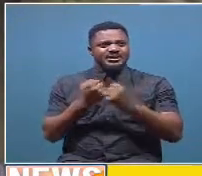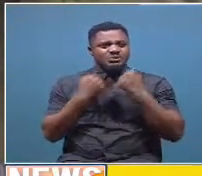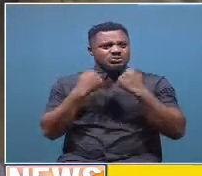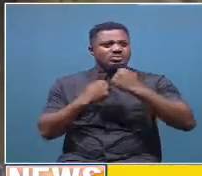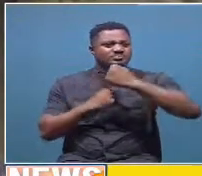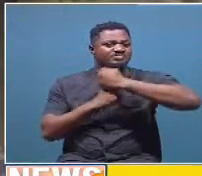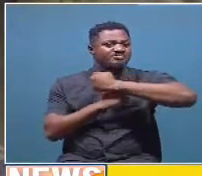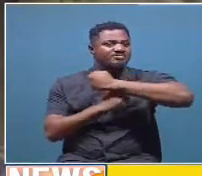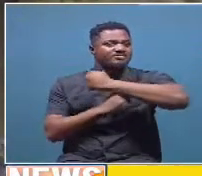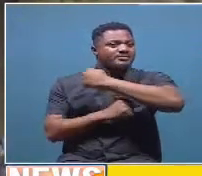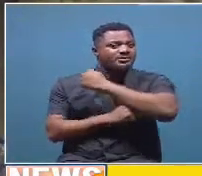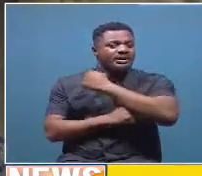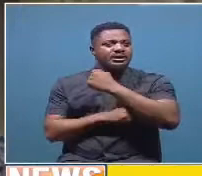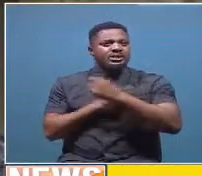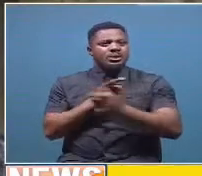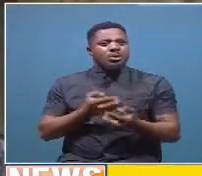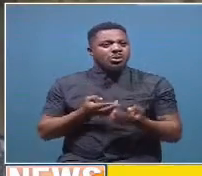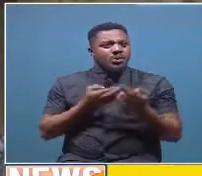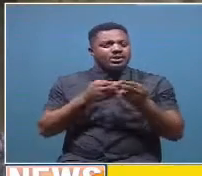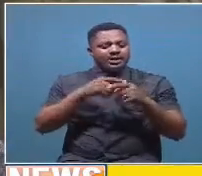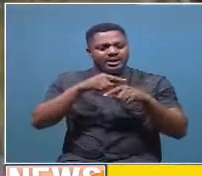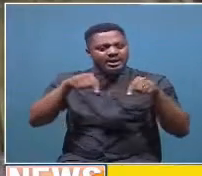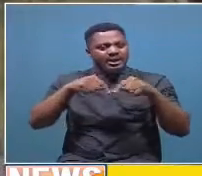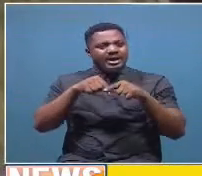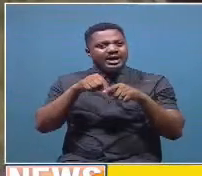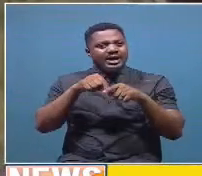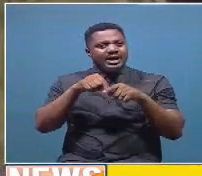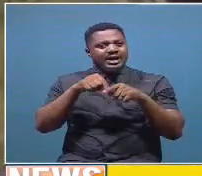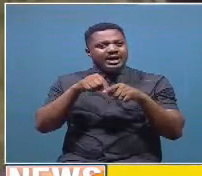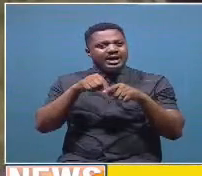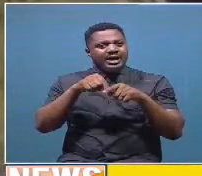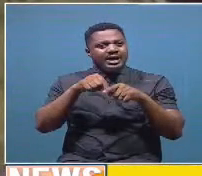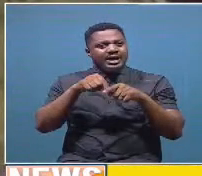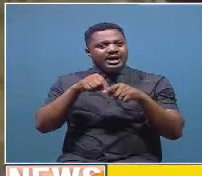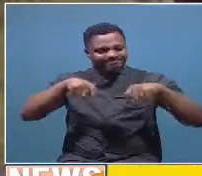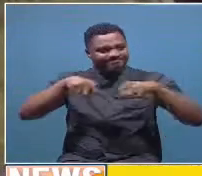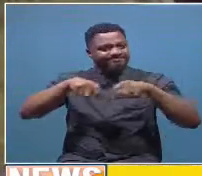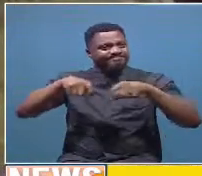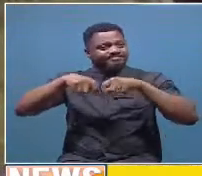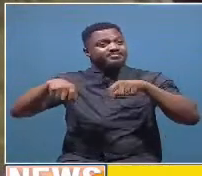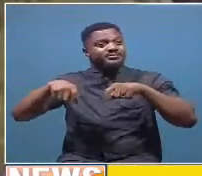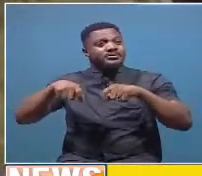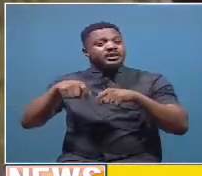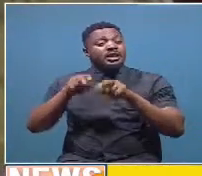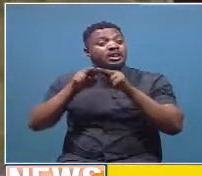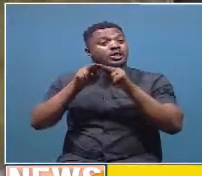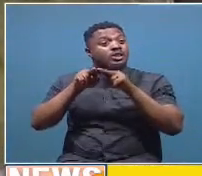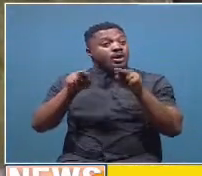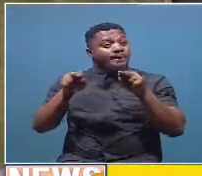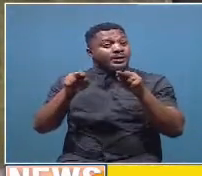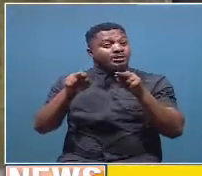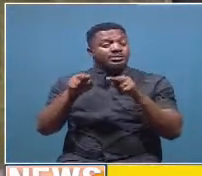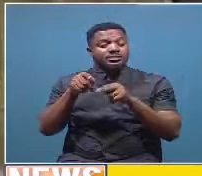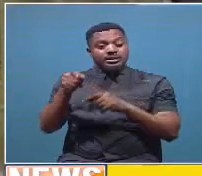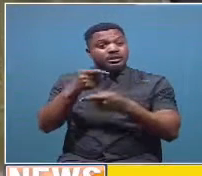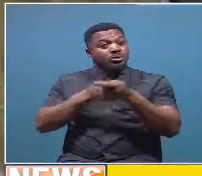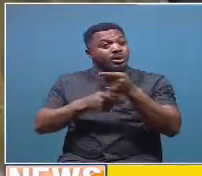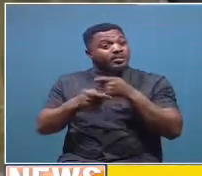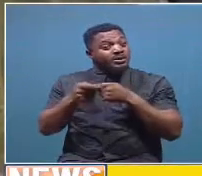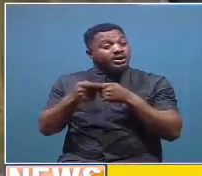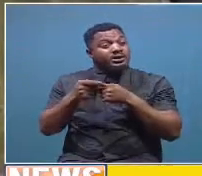recommended type of sizes of iron rods. Normally the